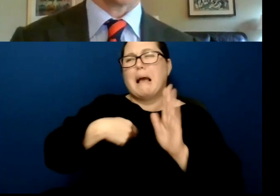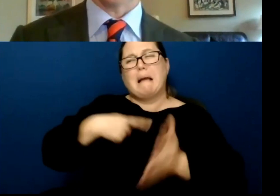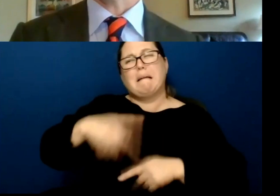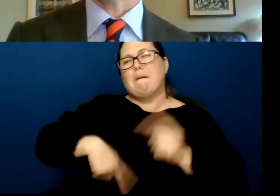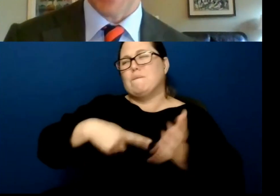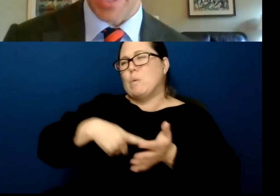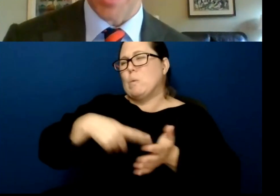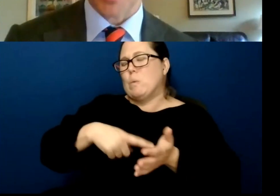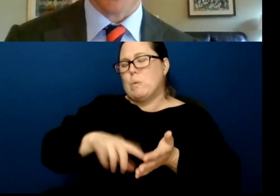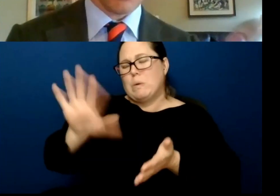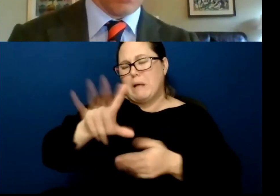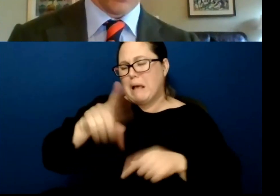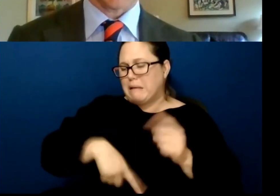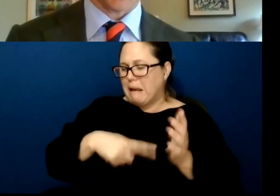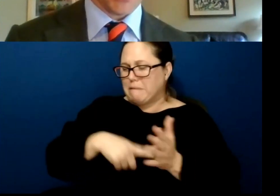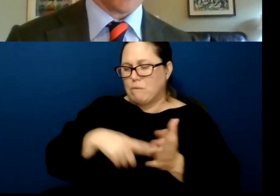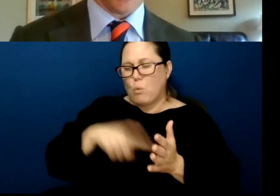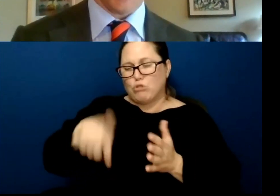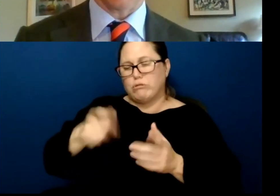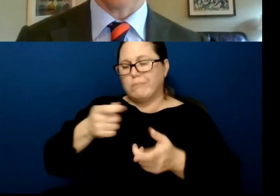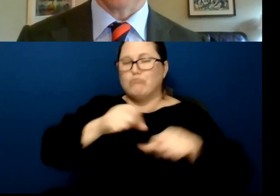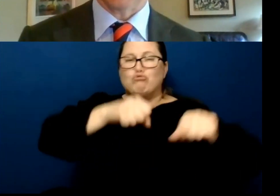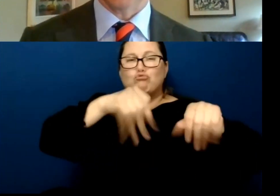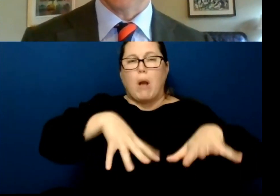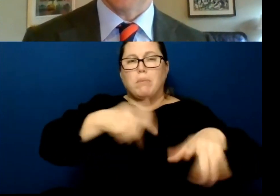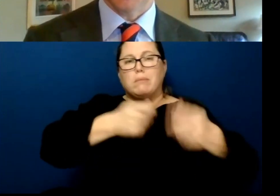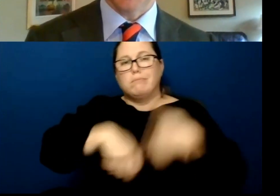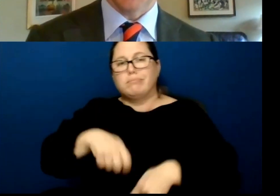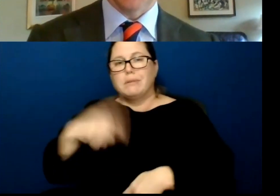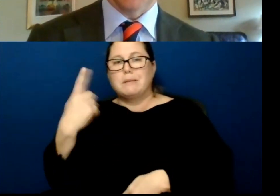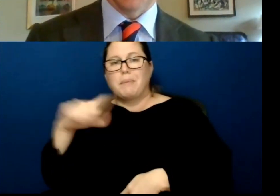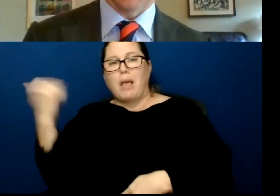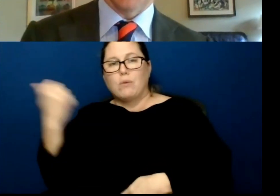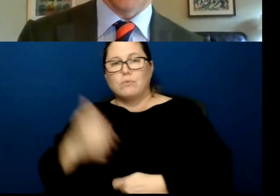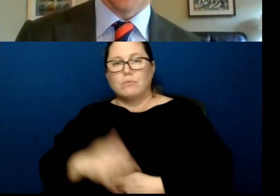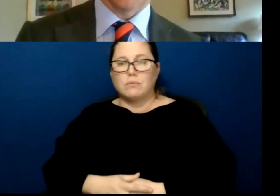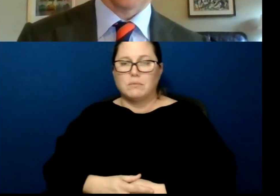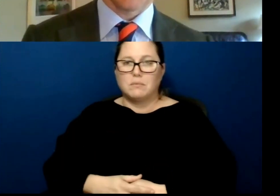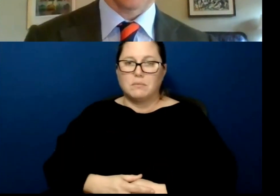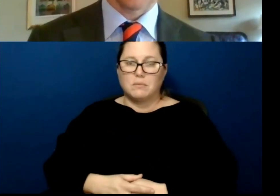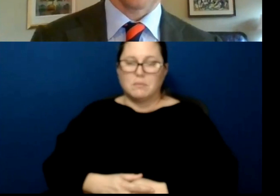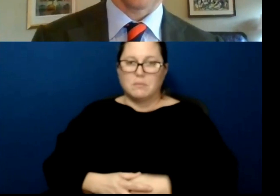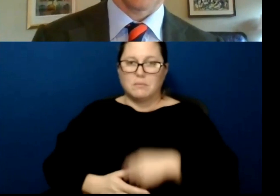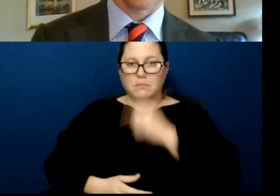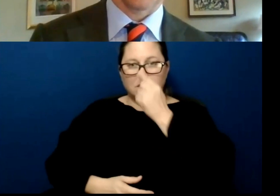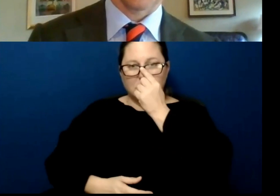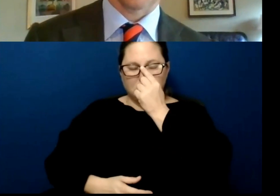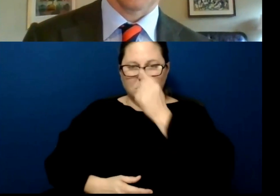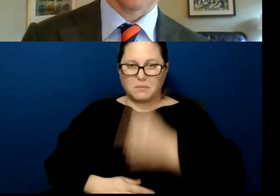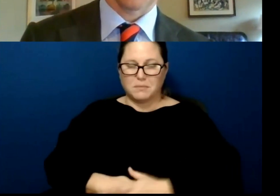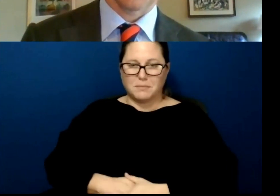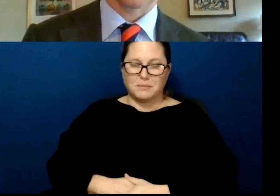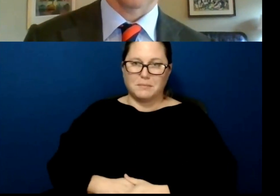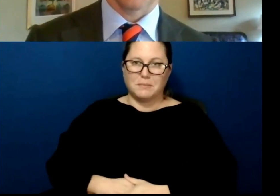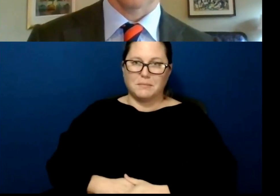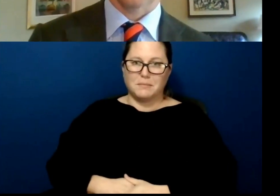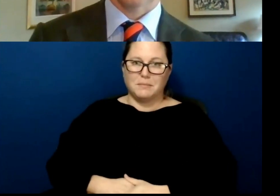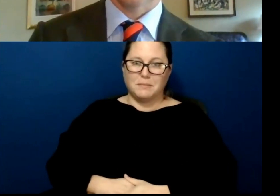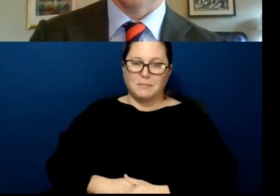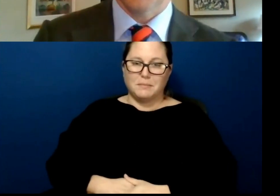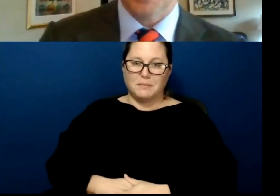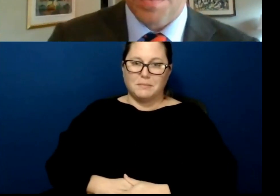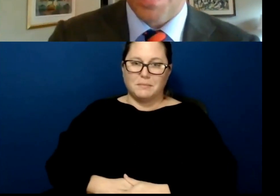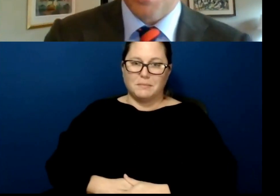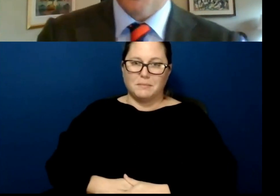should just go do something else. What do you say to that? Yeah, I don't think that money should ever deter you